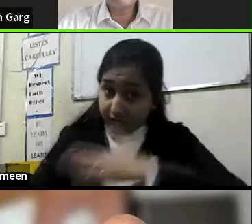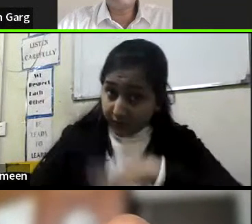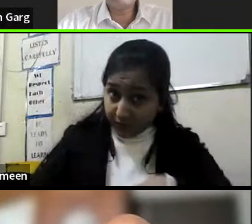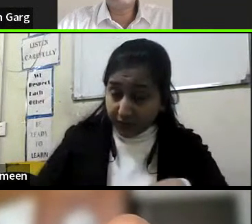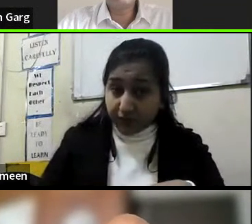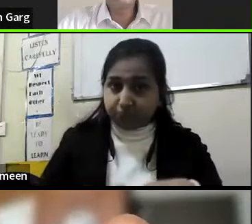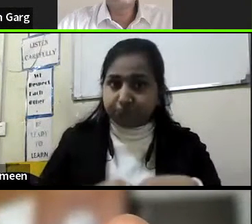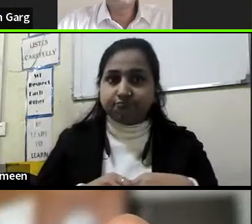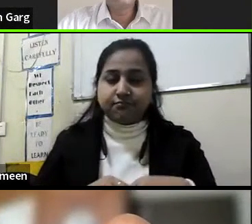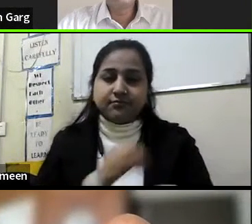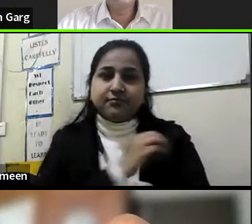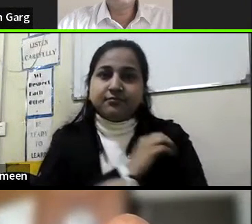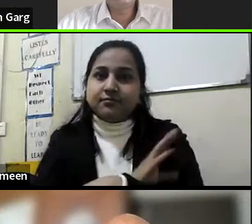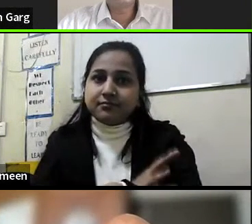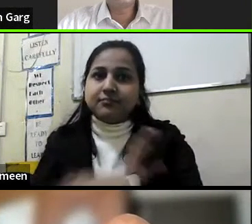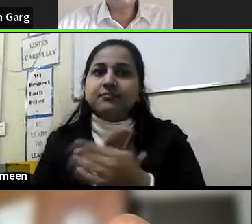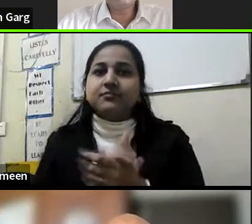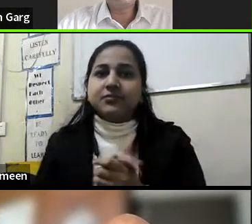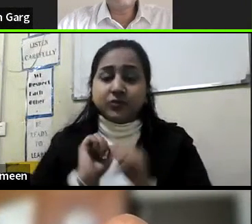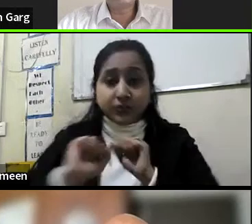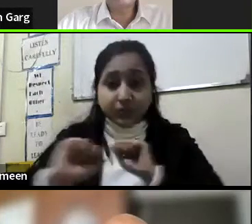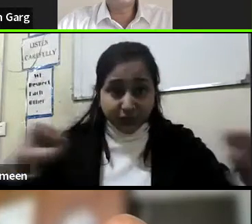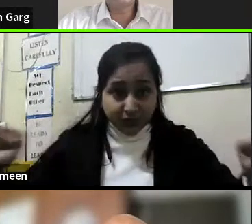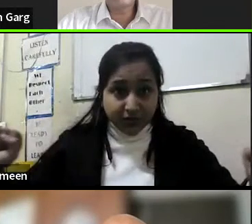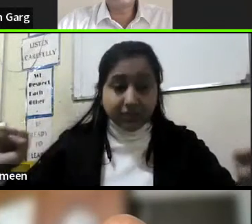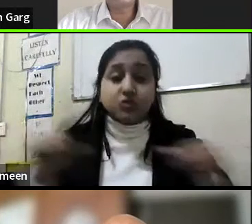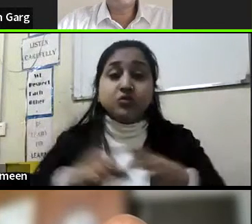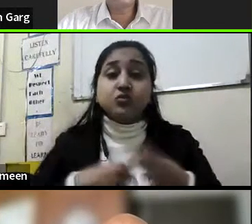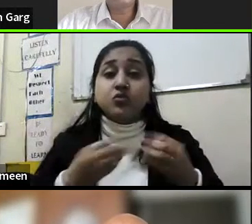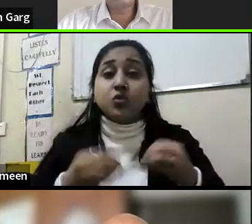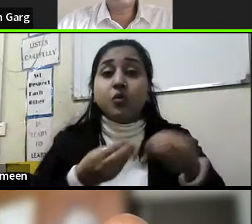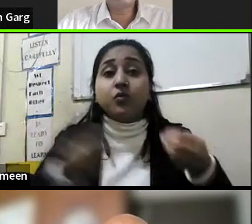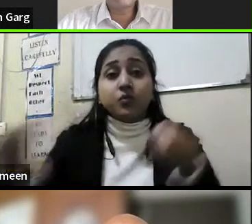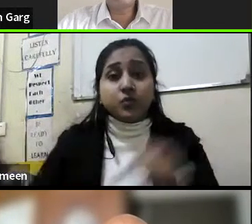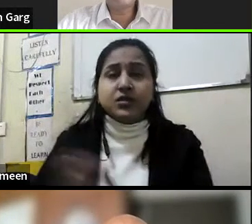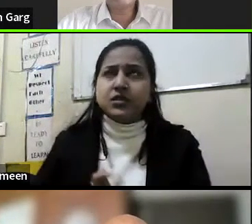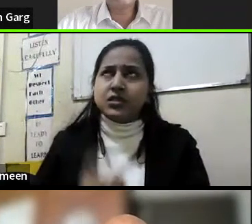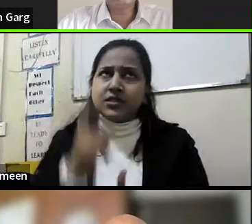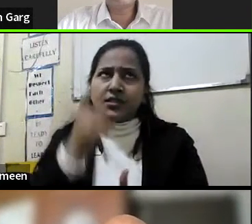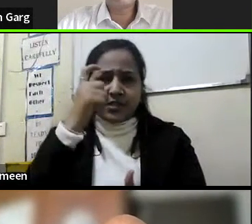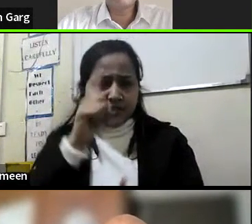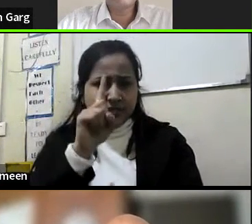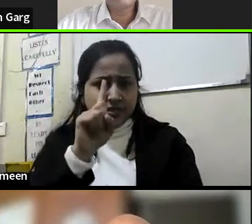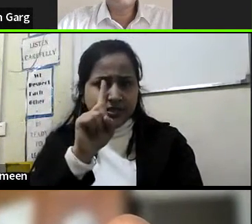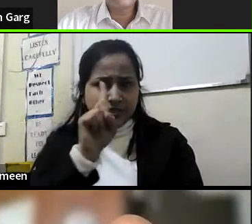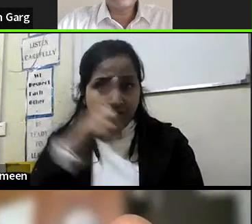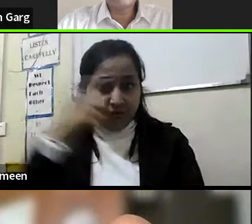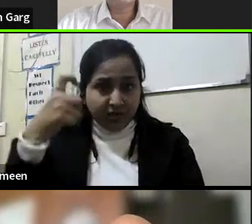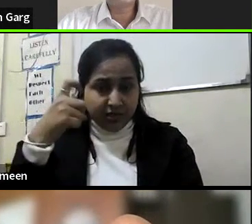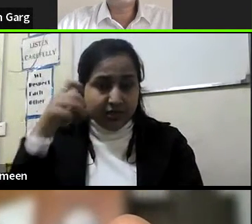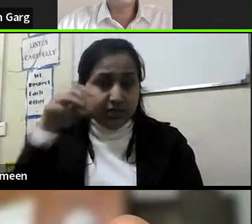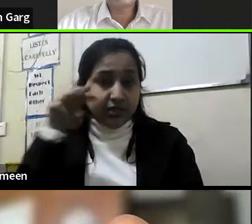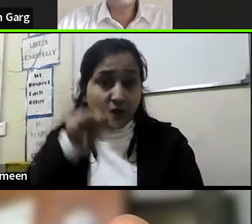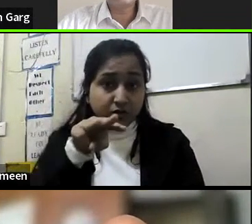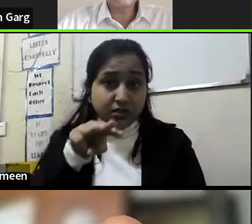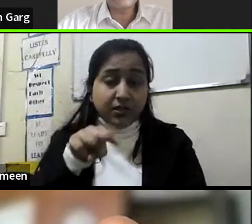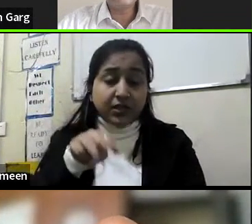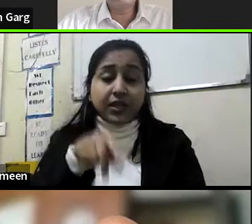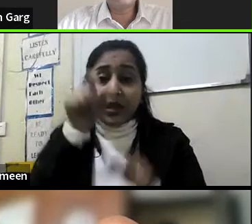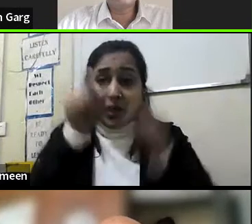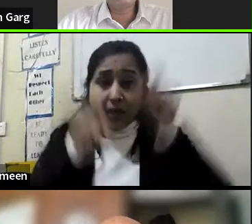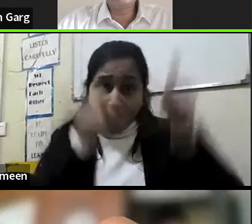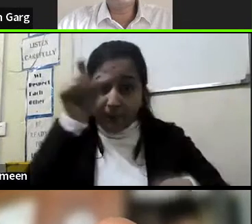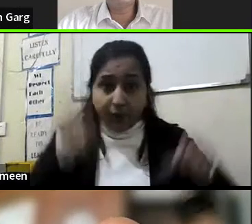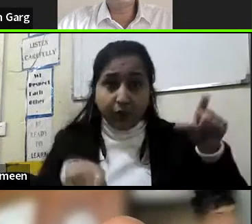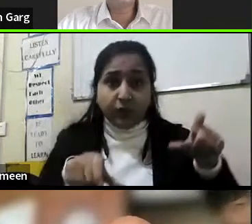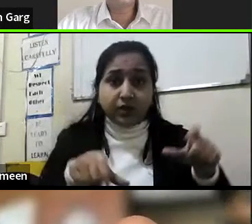also empowered the 75,000 plus employees of Union Bank of India, as it has added